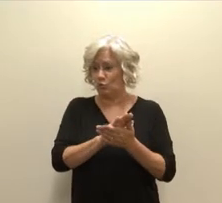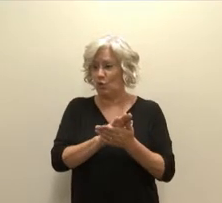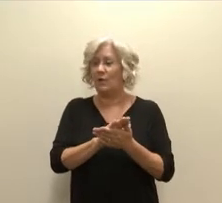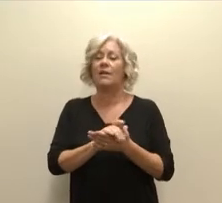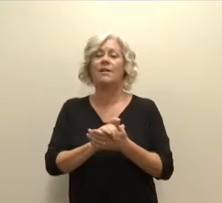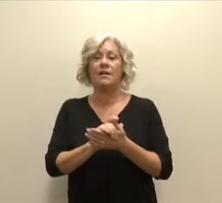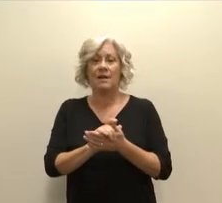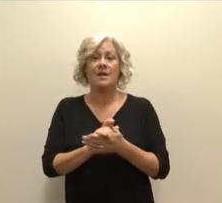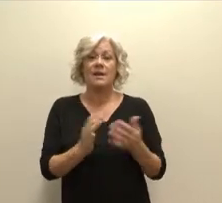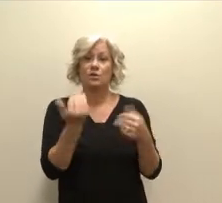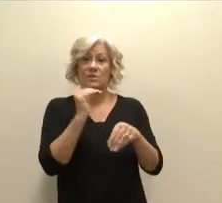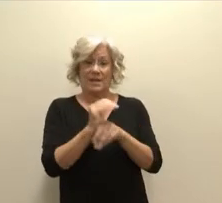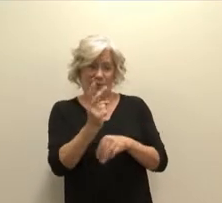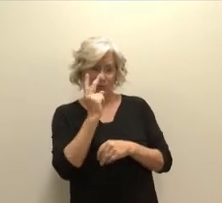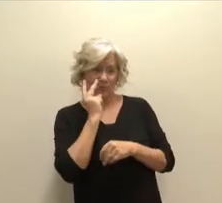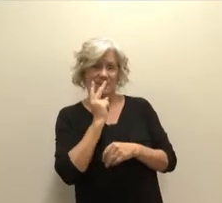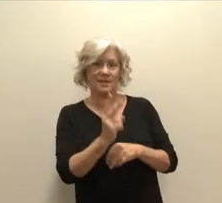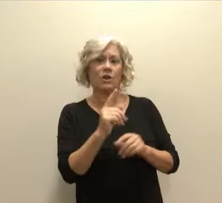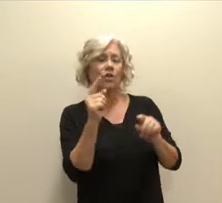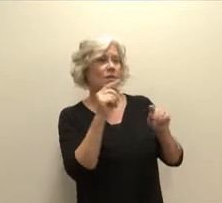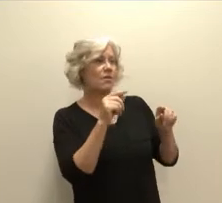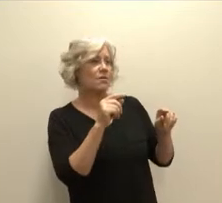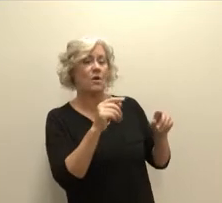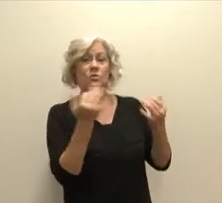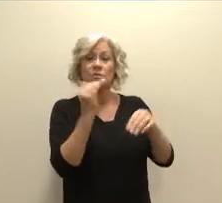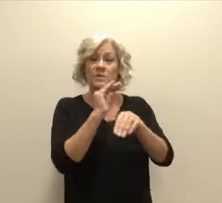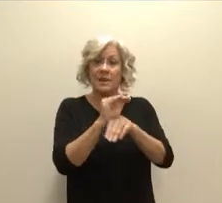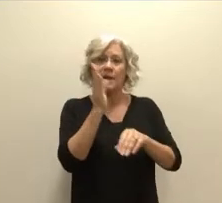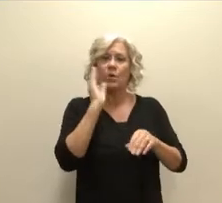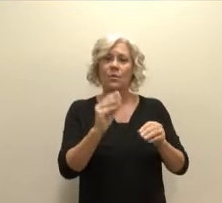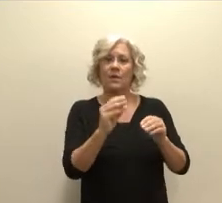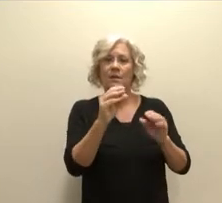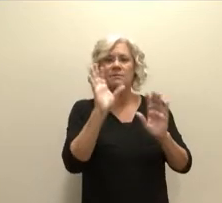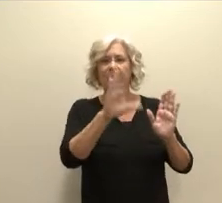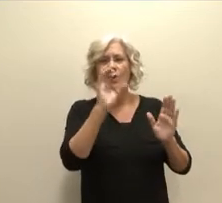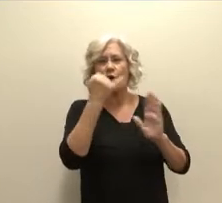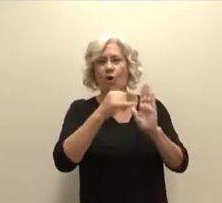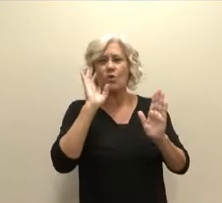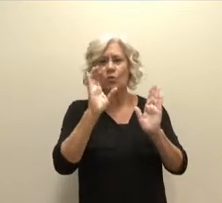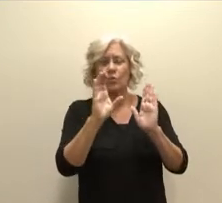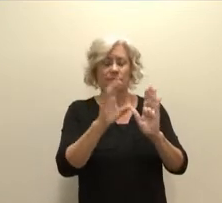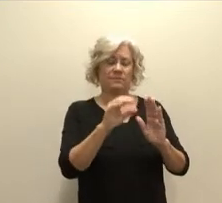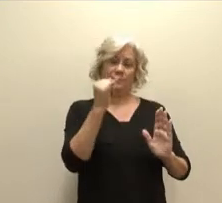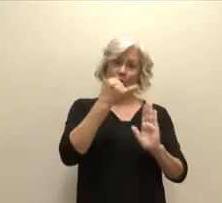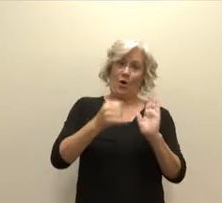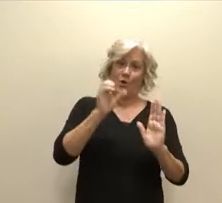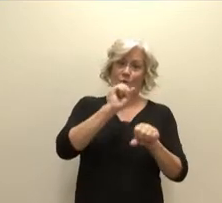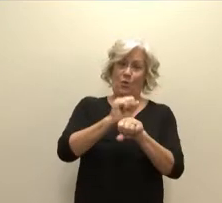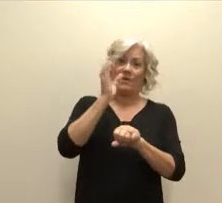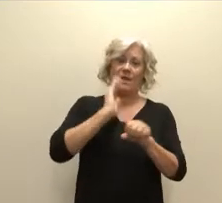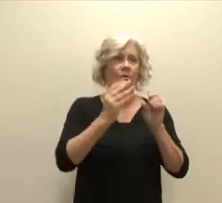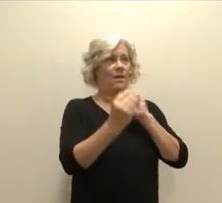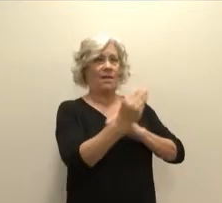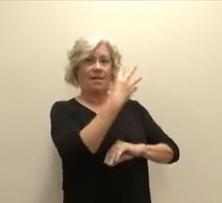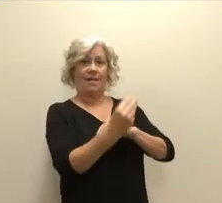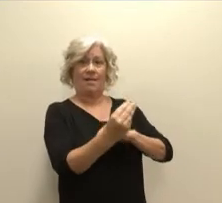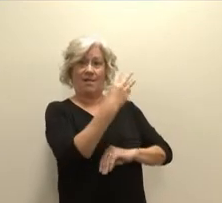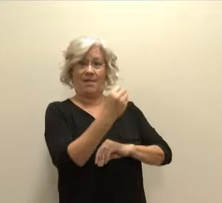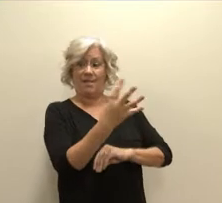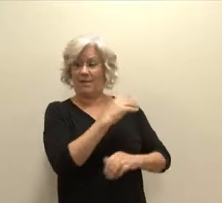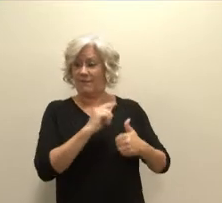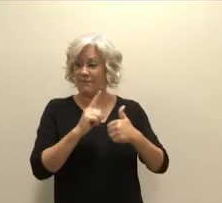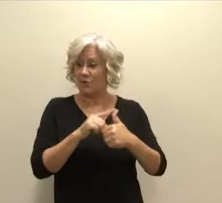introduced this evening, take a look at the screens around the room and you'll be able to see their artwork. First up, please welcome Destiny